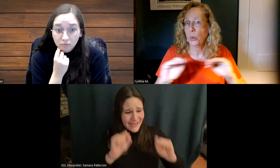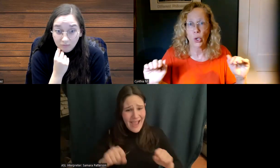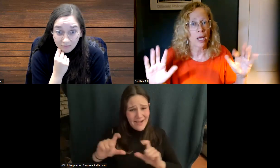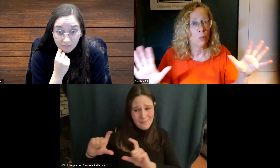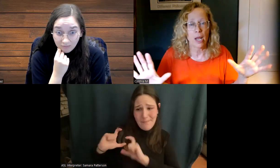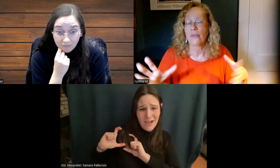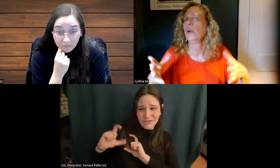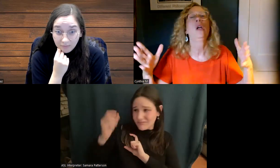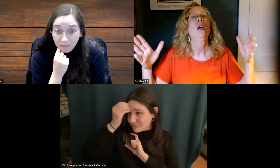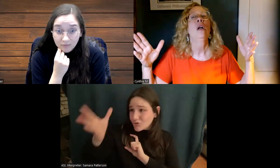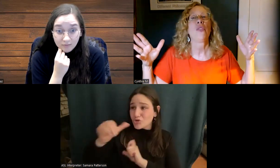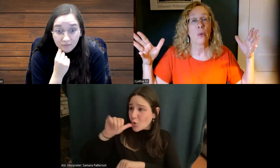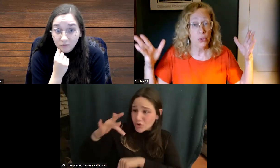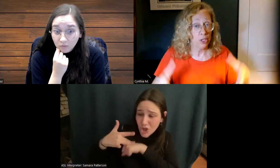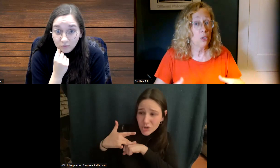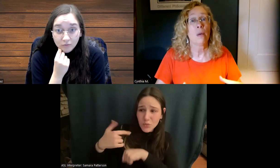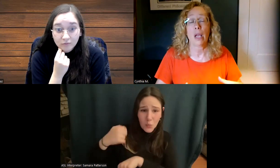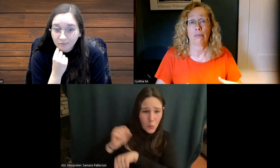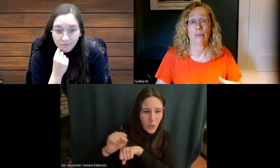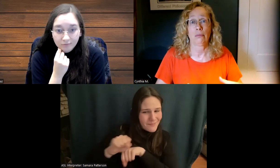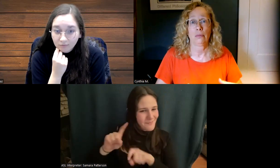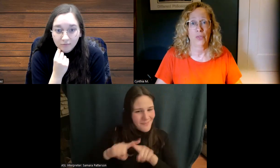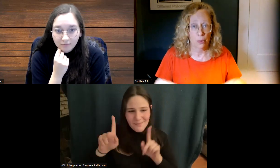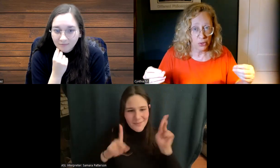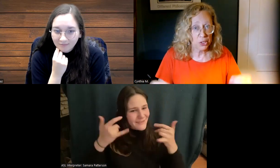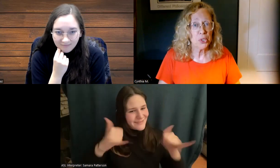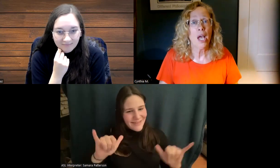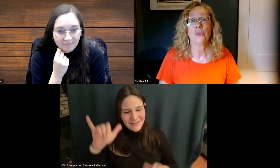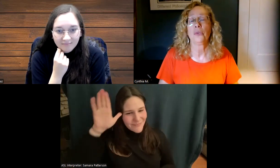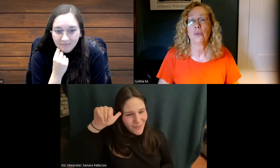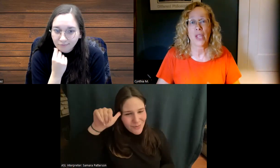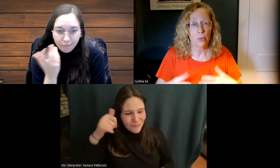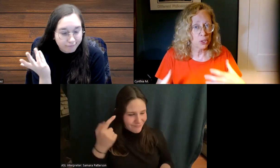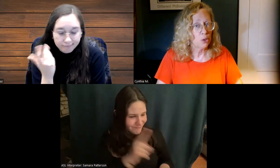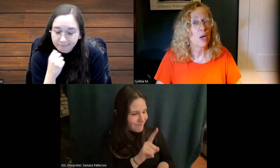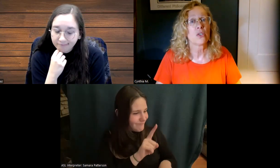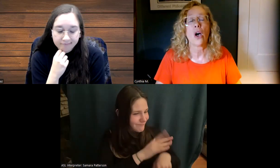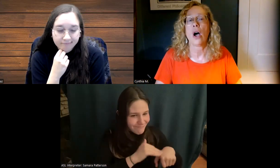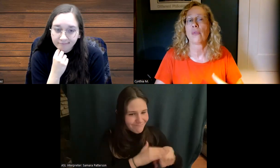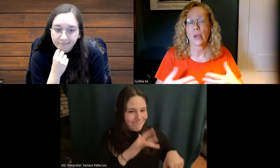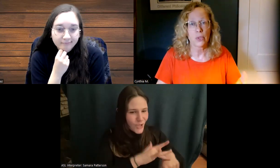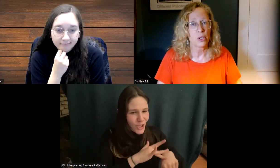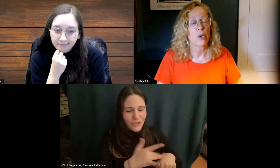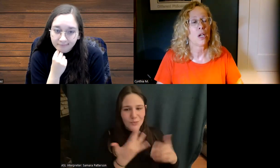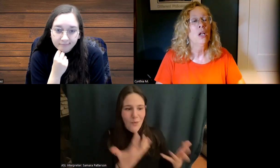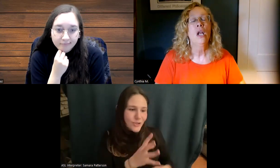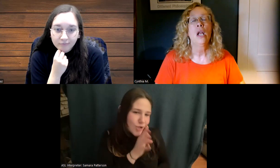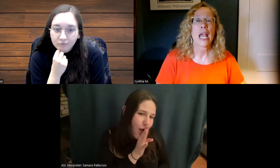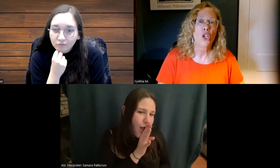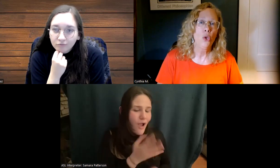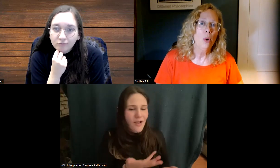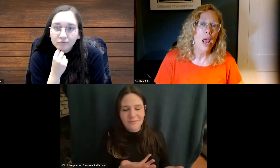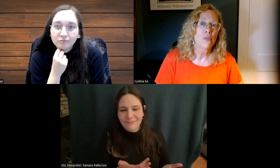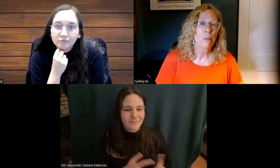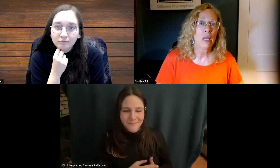touch, working, whatever. They will still come up. They will still touch. They will still want to talk. They will still want to,